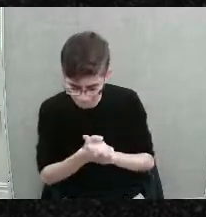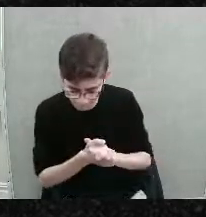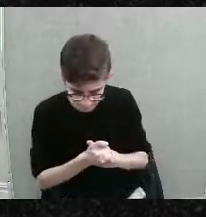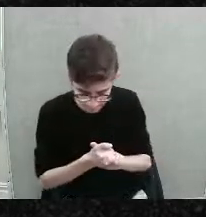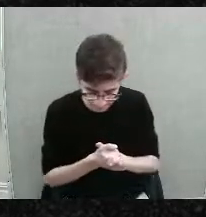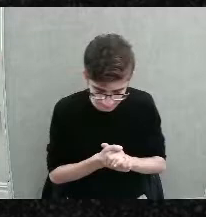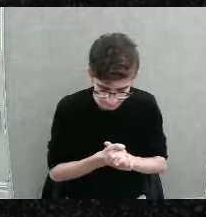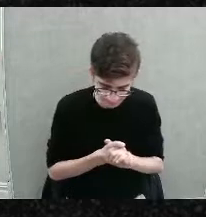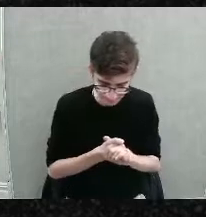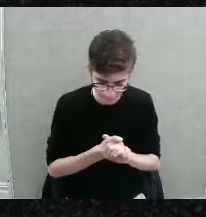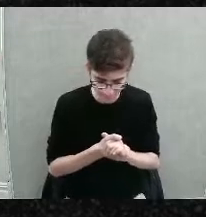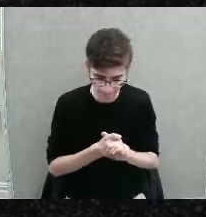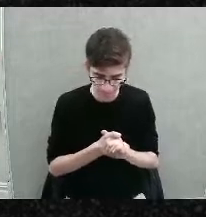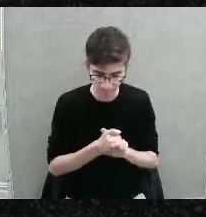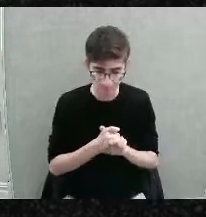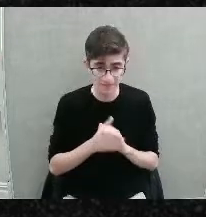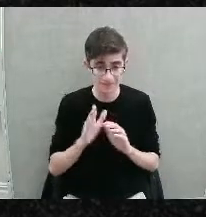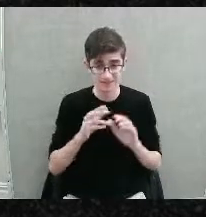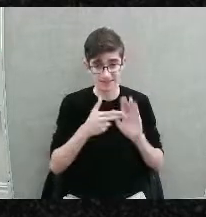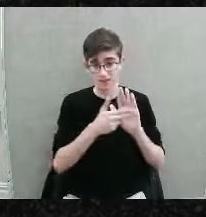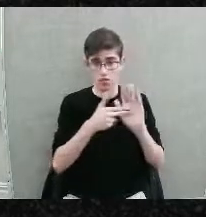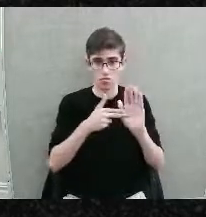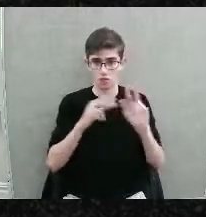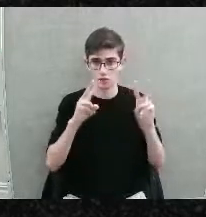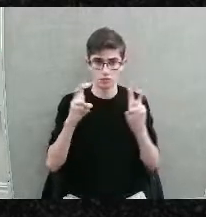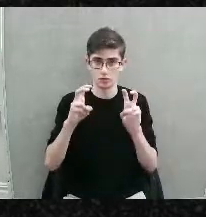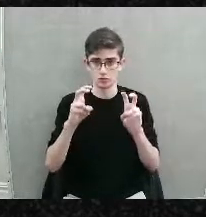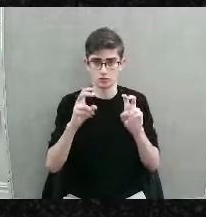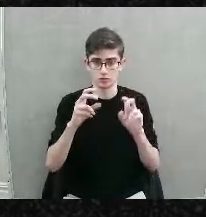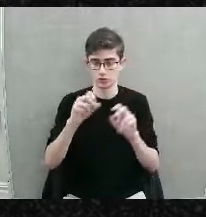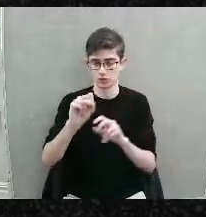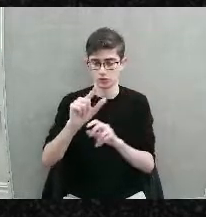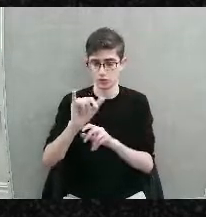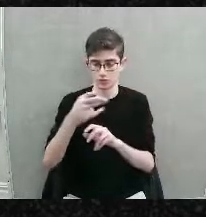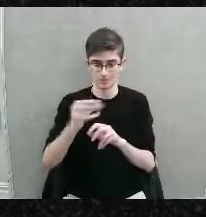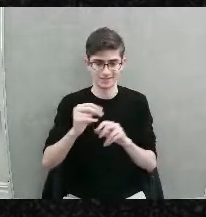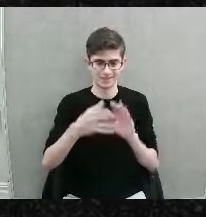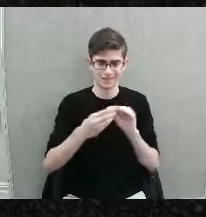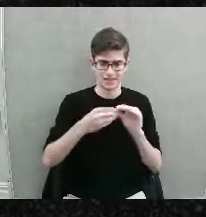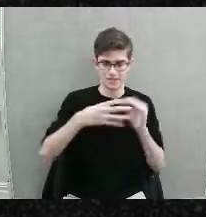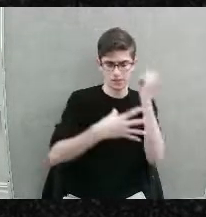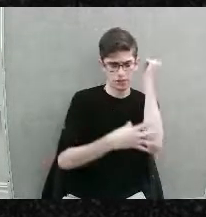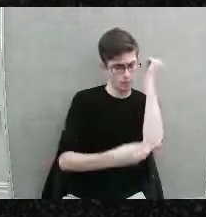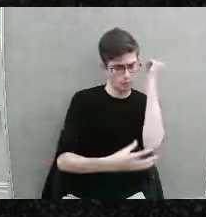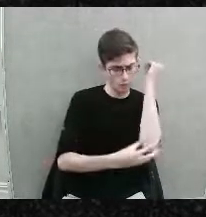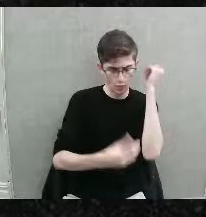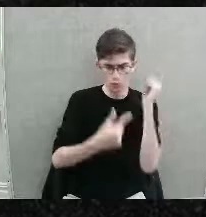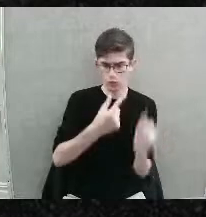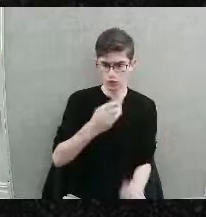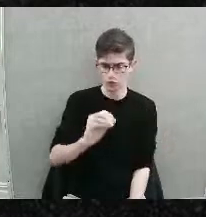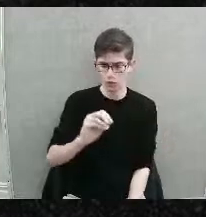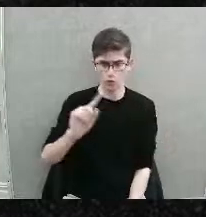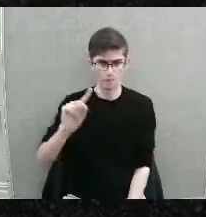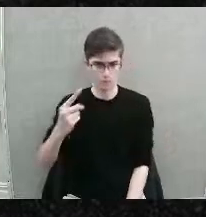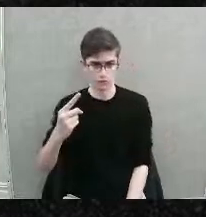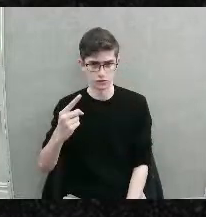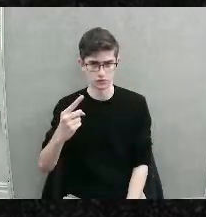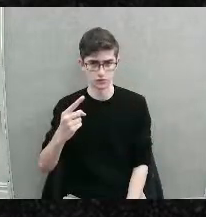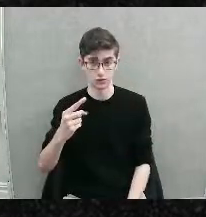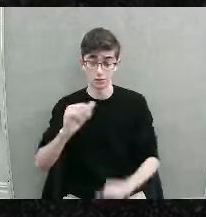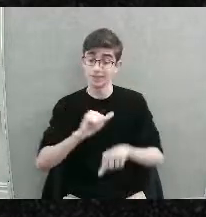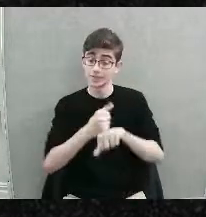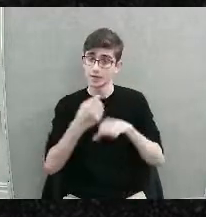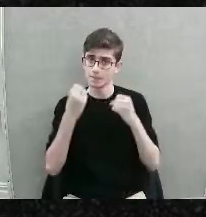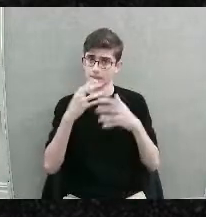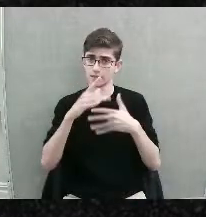one of his slogans has been "the poor go first." So he's done a whole lot of social programs, which